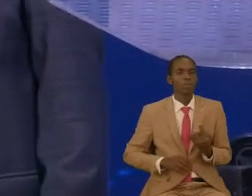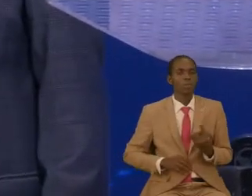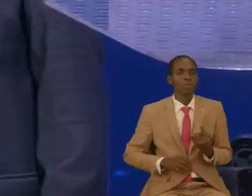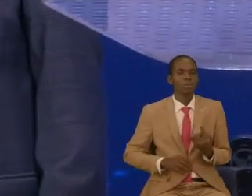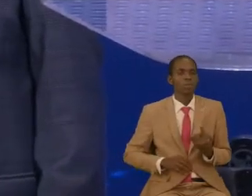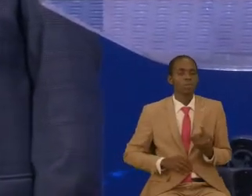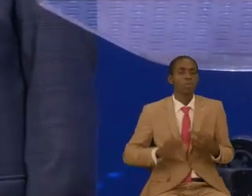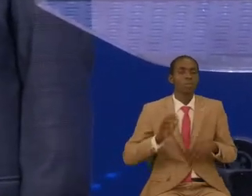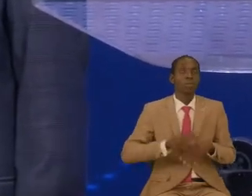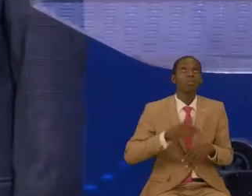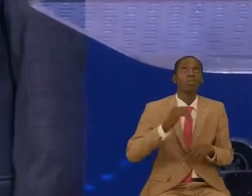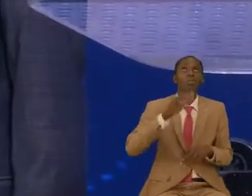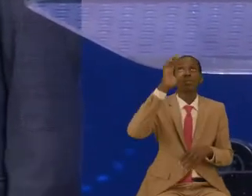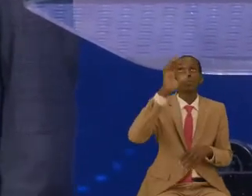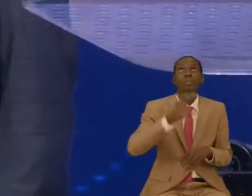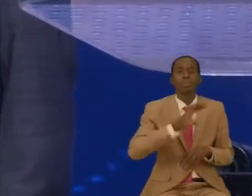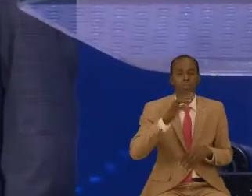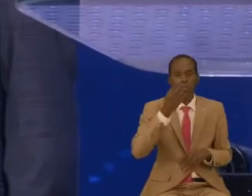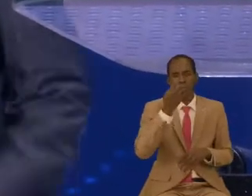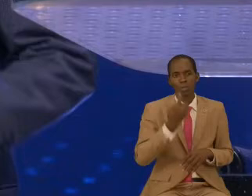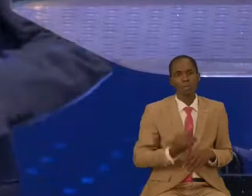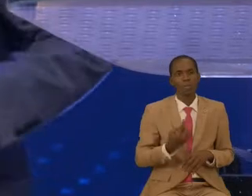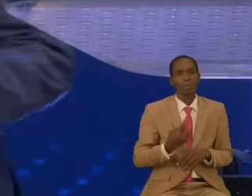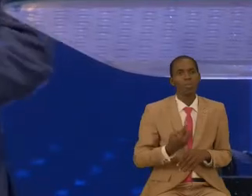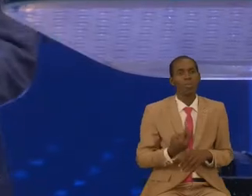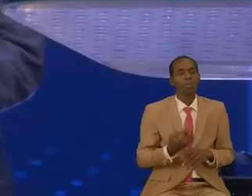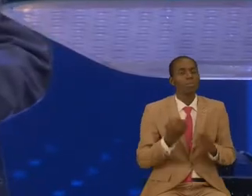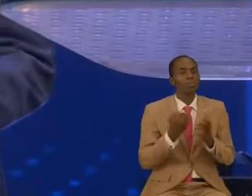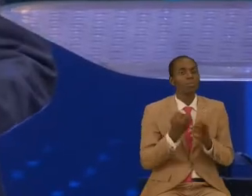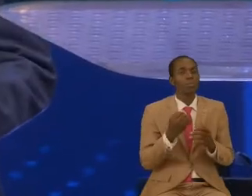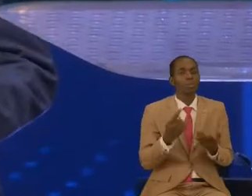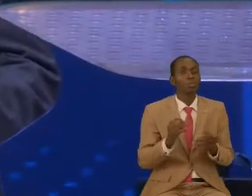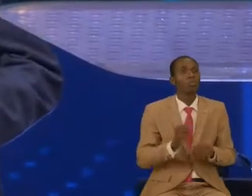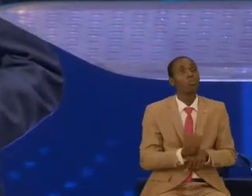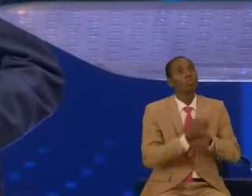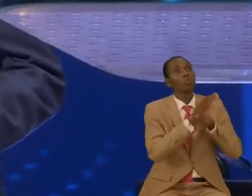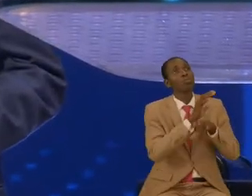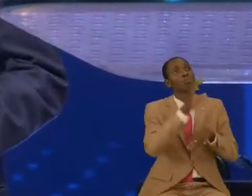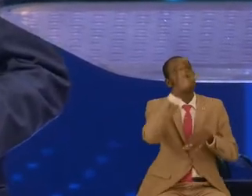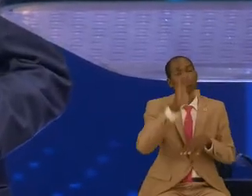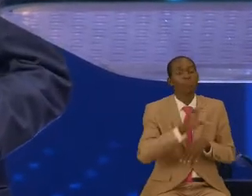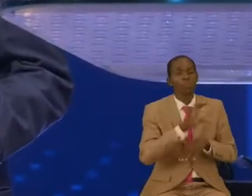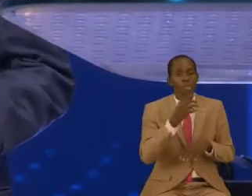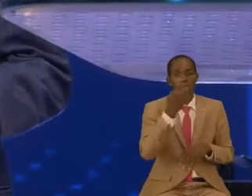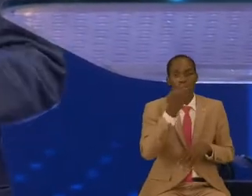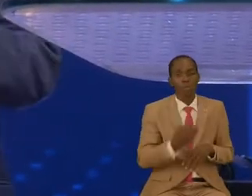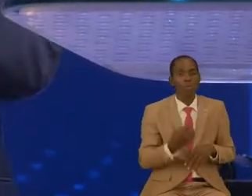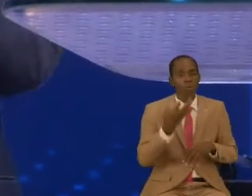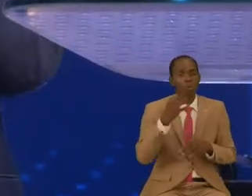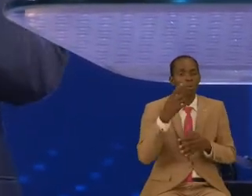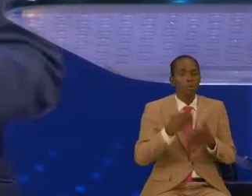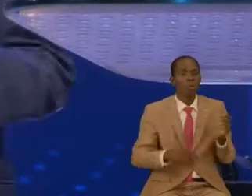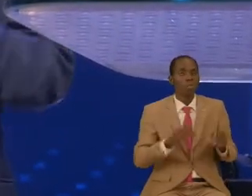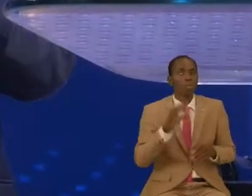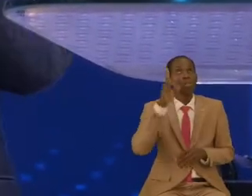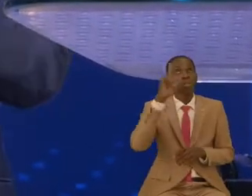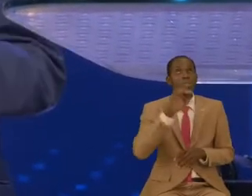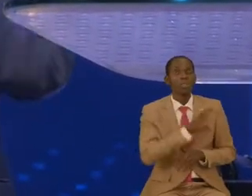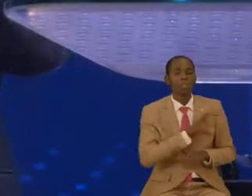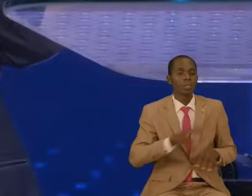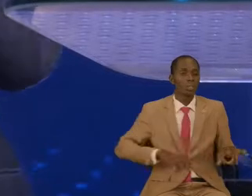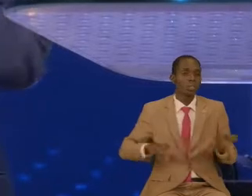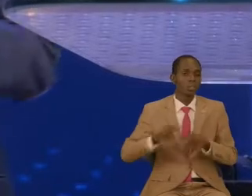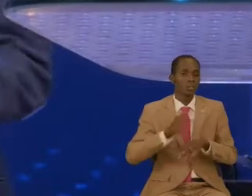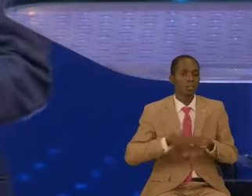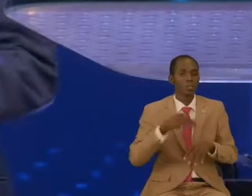on the cross alone, Calvary alone, in what he did on the cross of Calvary, that is